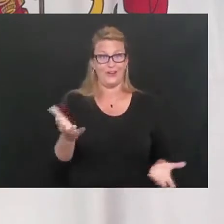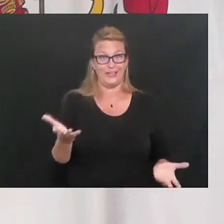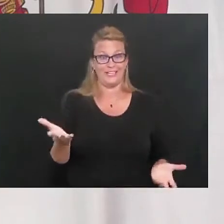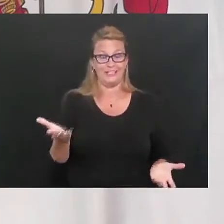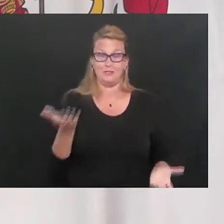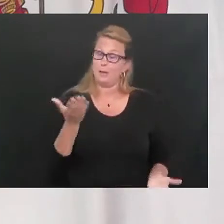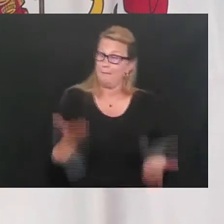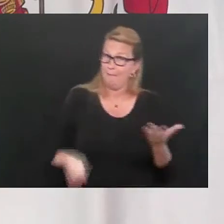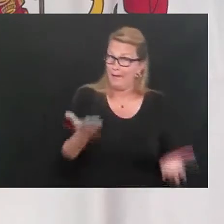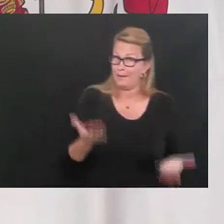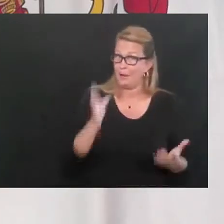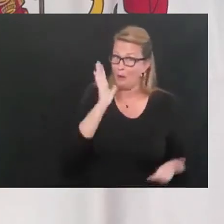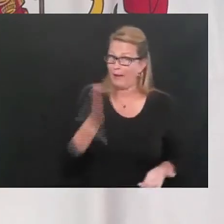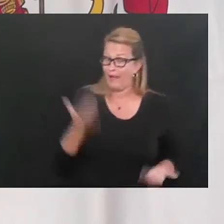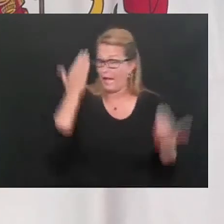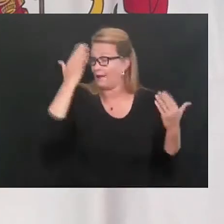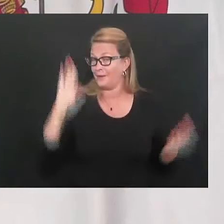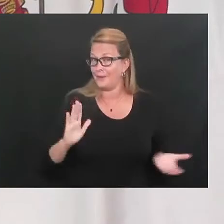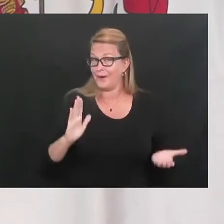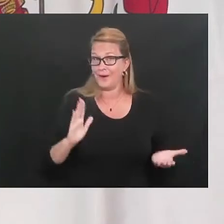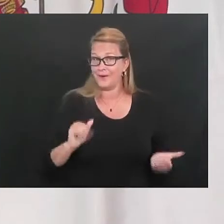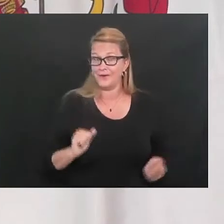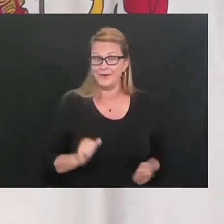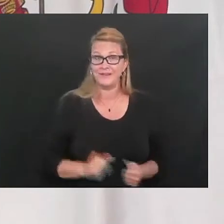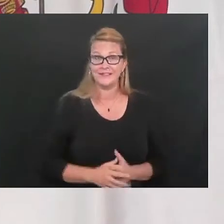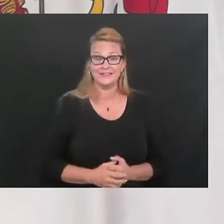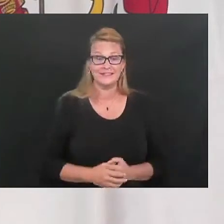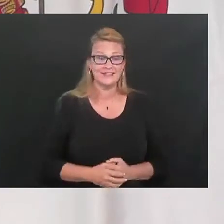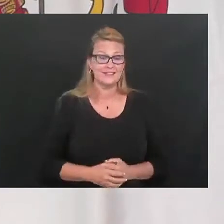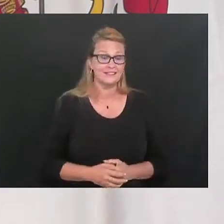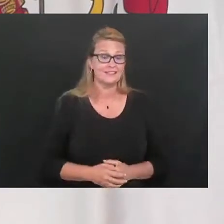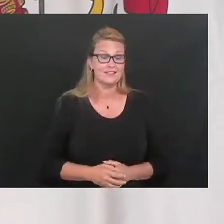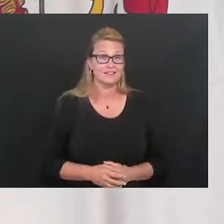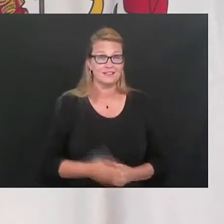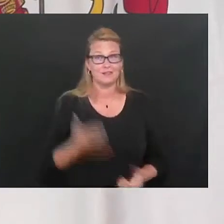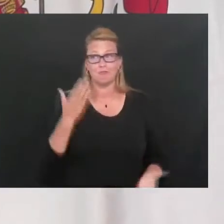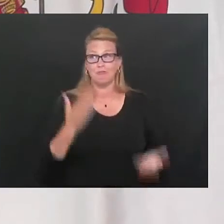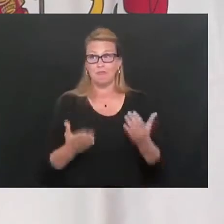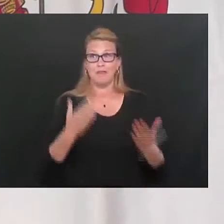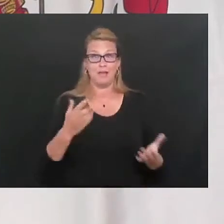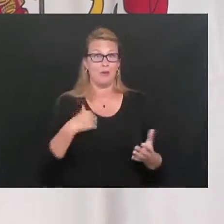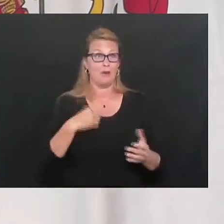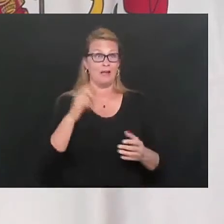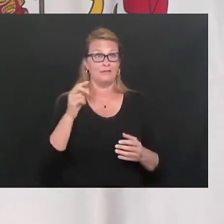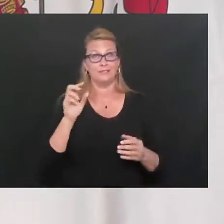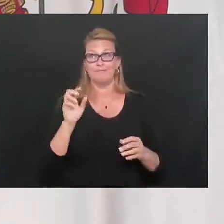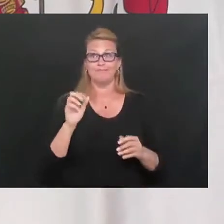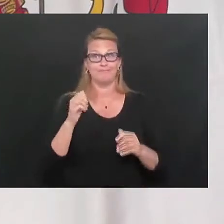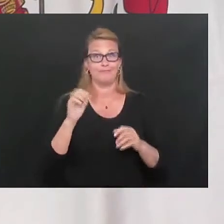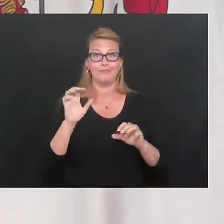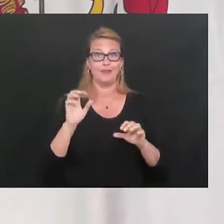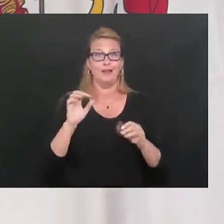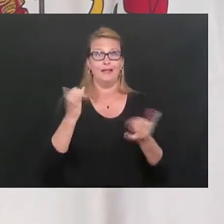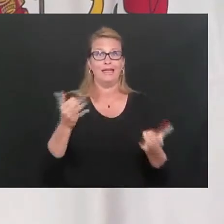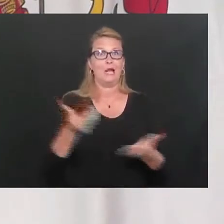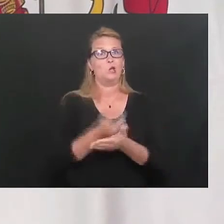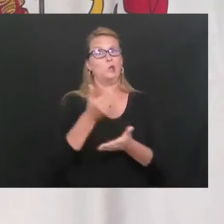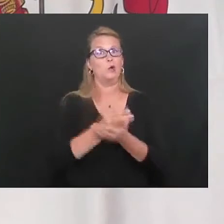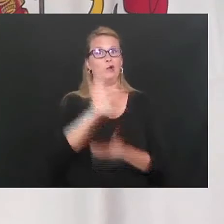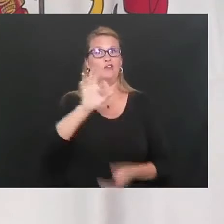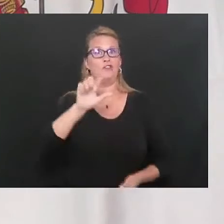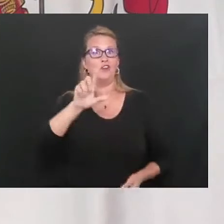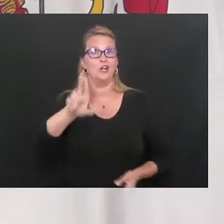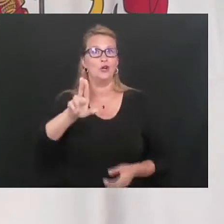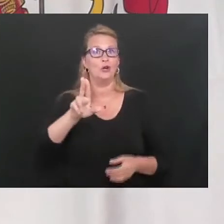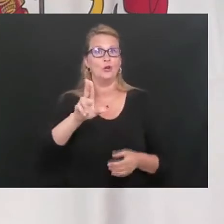it may, you know, I mean, really and truly, it may be something that we've got to contend with like the flu, you know, and we may have to